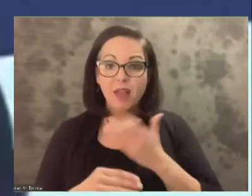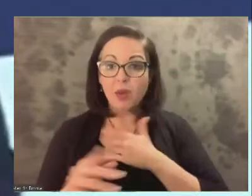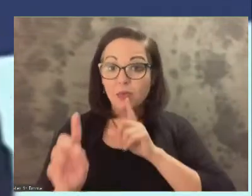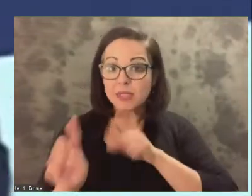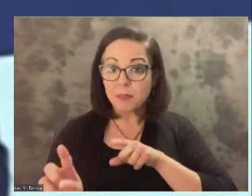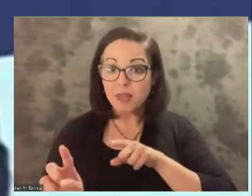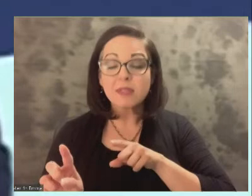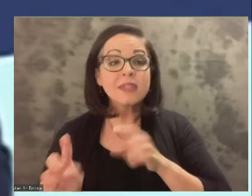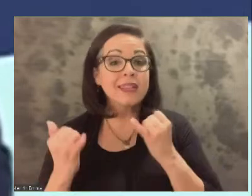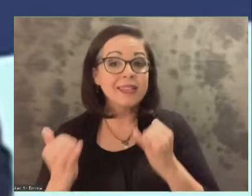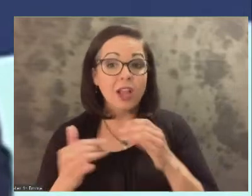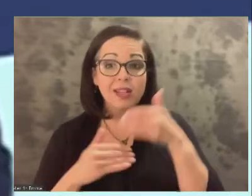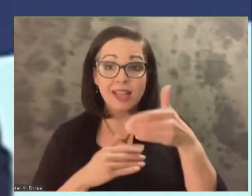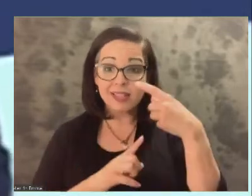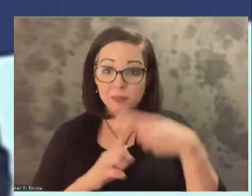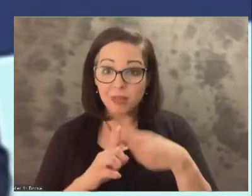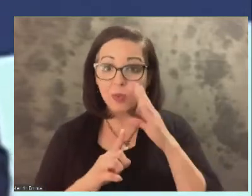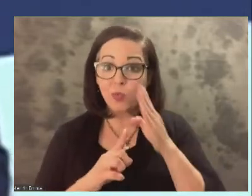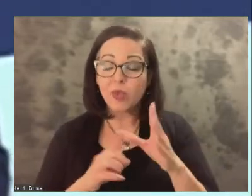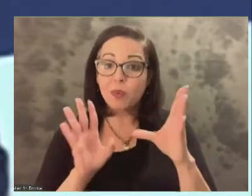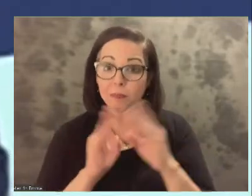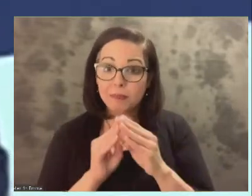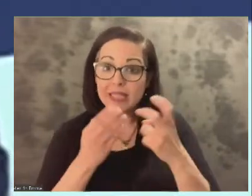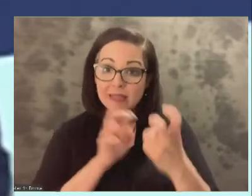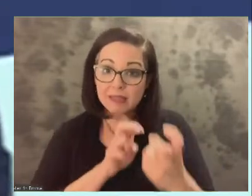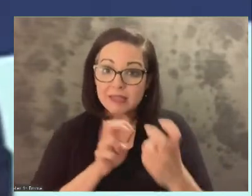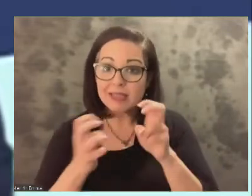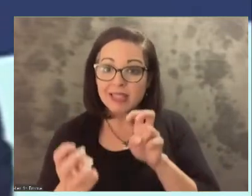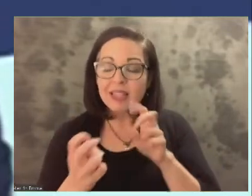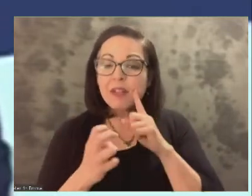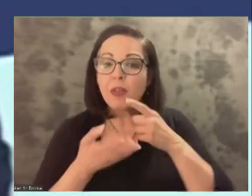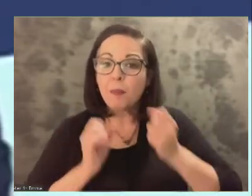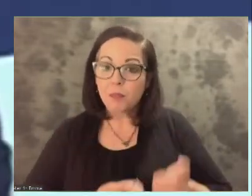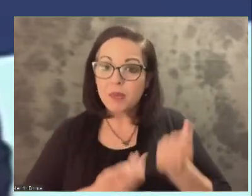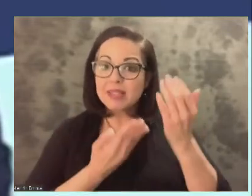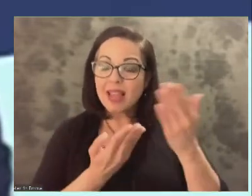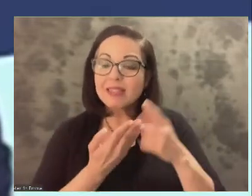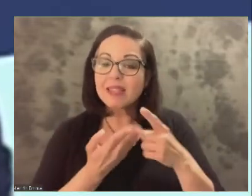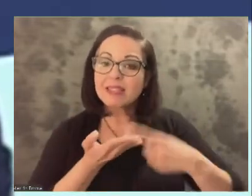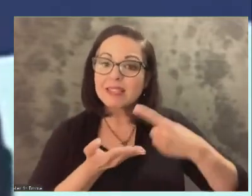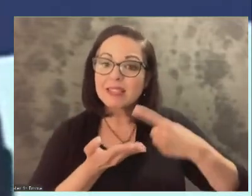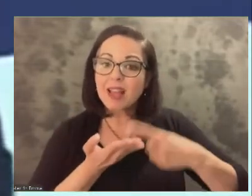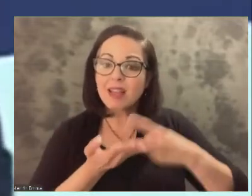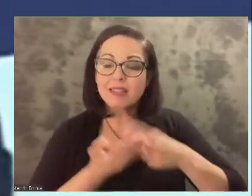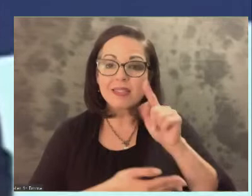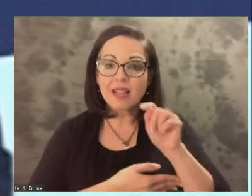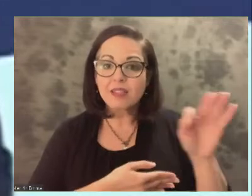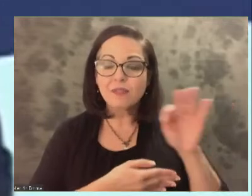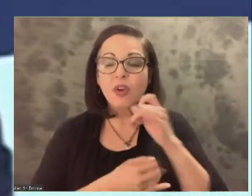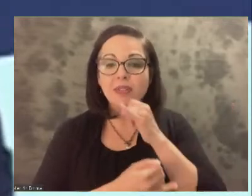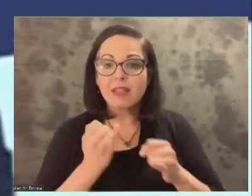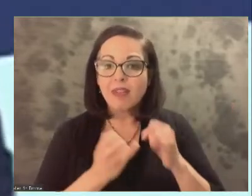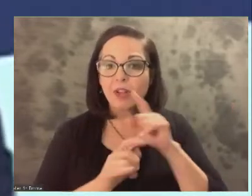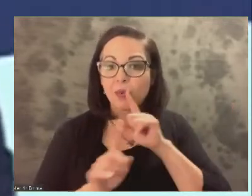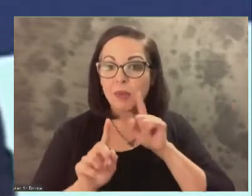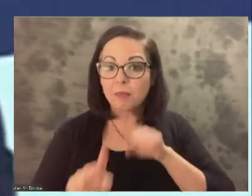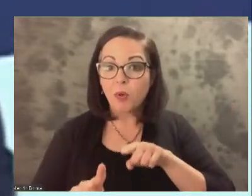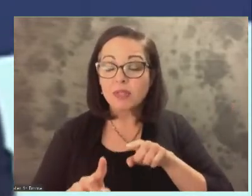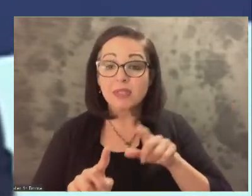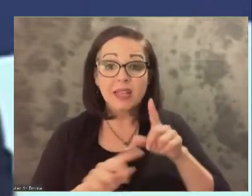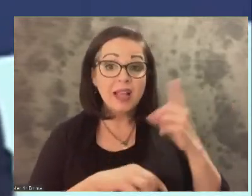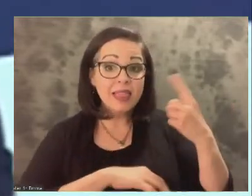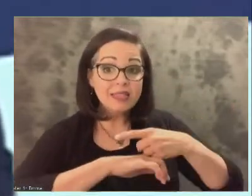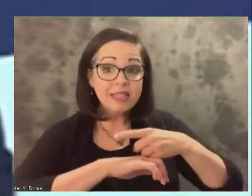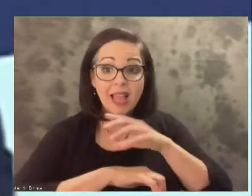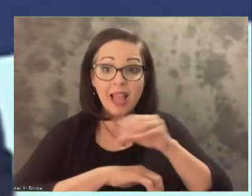month, we will meet to present and discuss the COVID-19 Health Equity Task Force final report. The date and the time